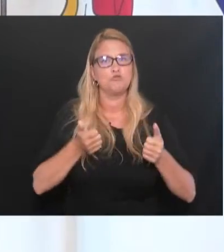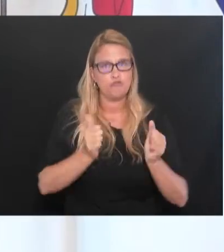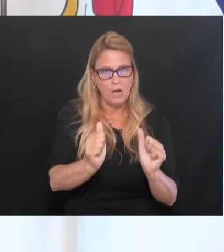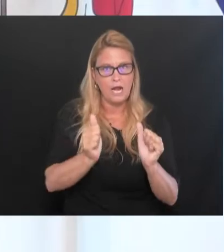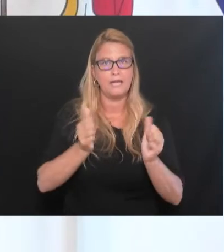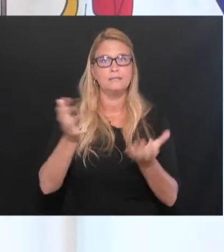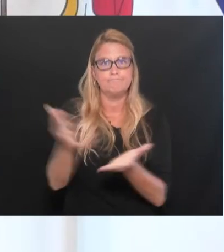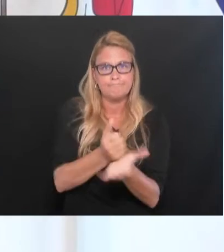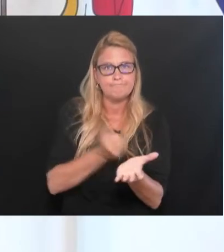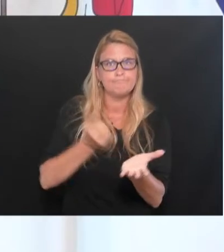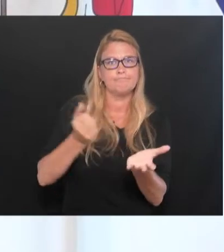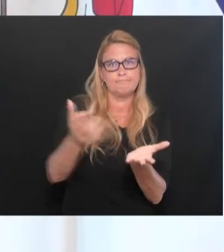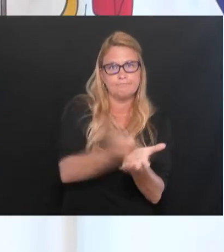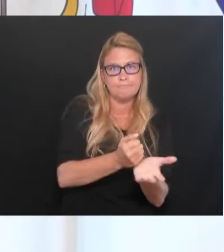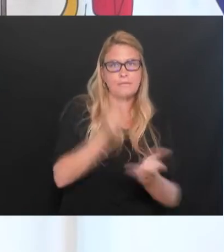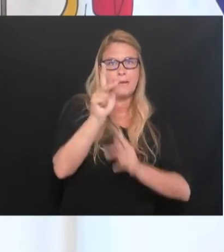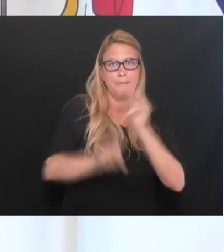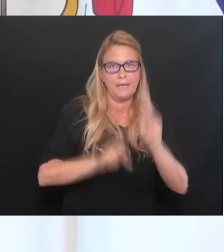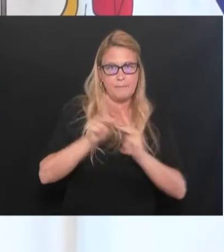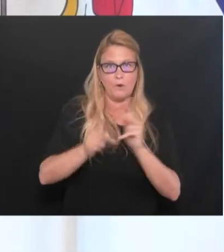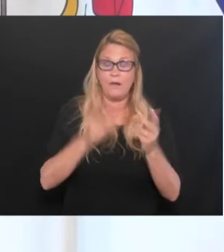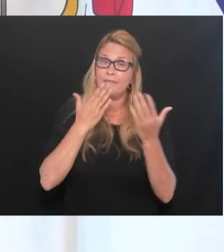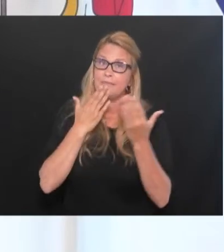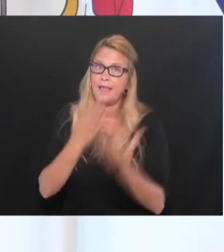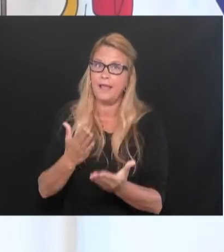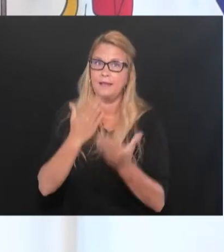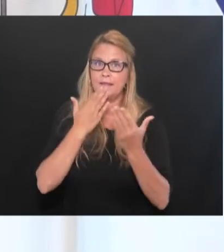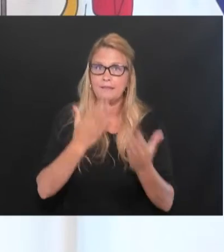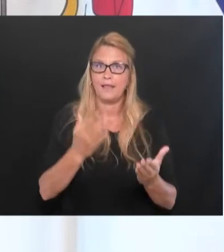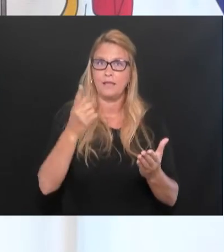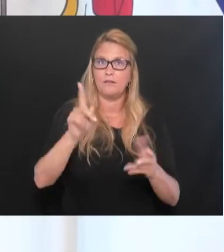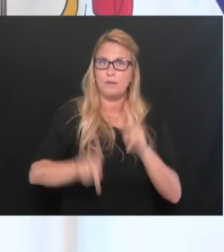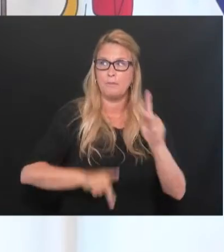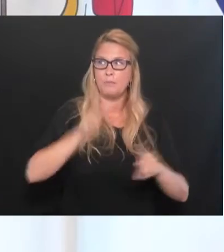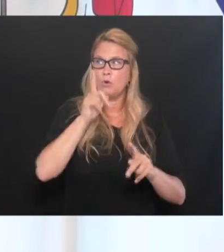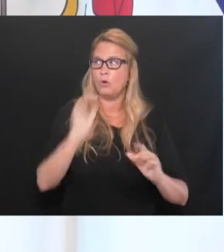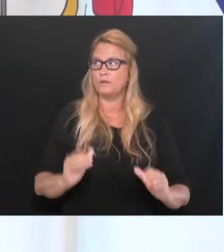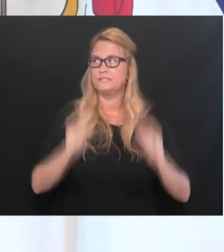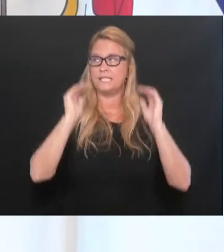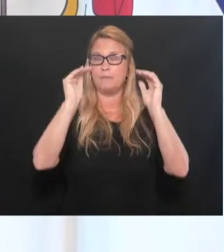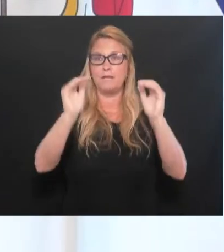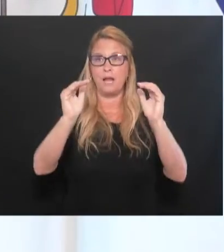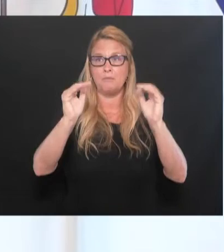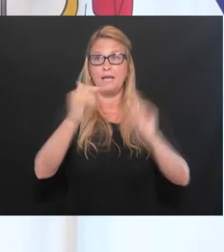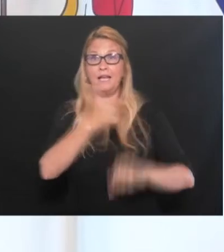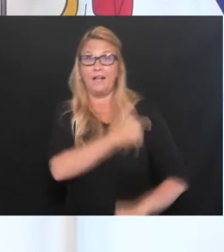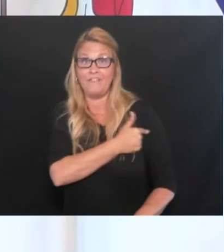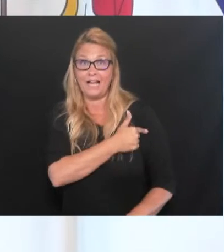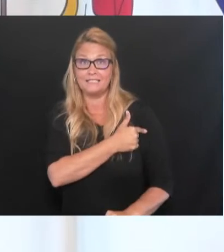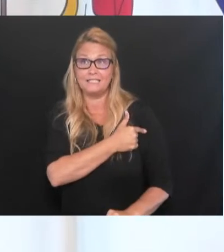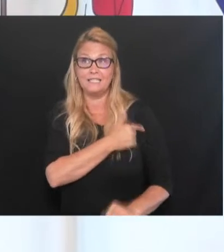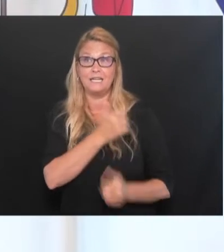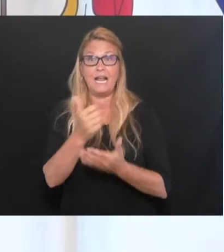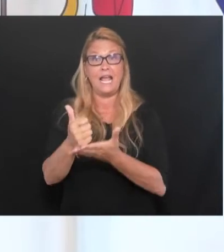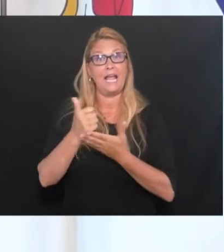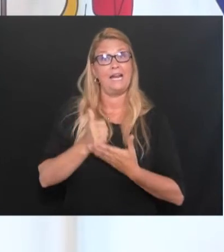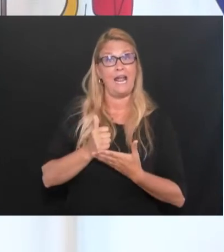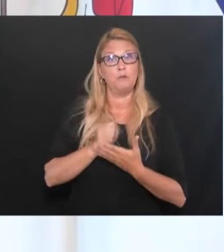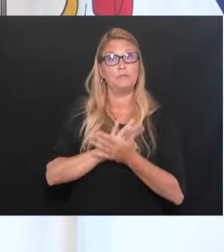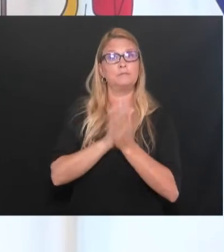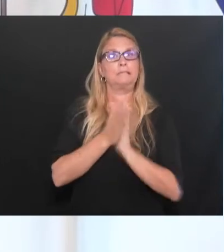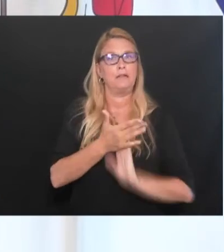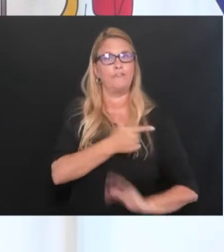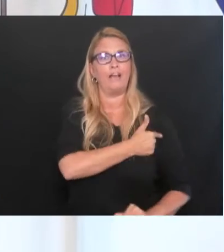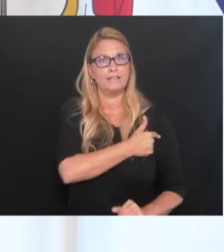I'm going to keep, you know, thanking people that have stepped up and either gotten vaccinated or stepped up and helped us get more people